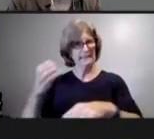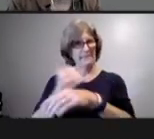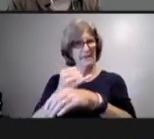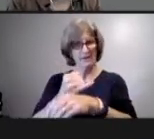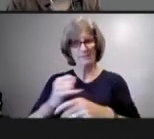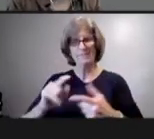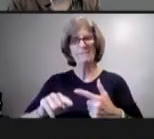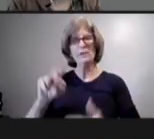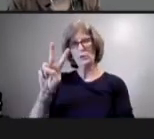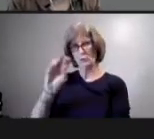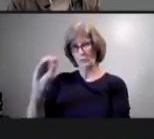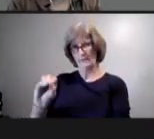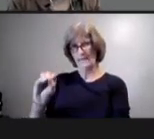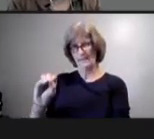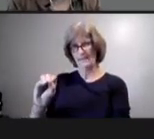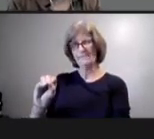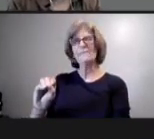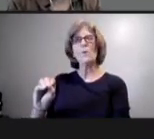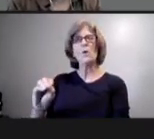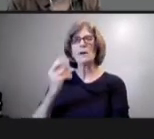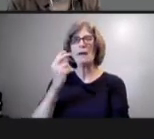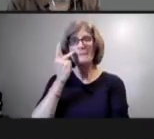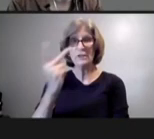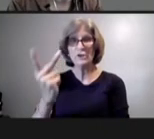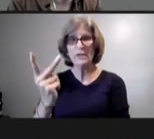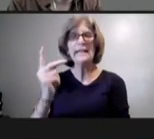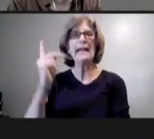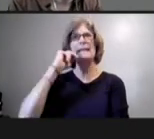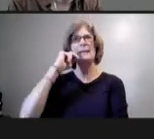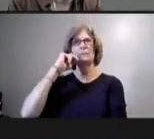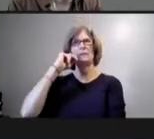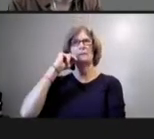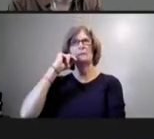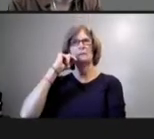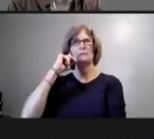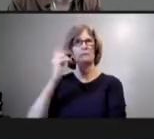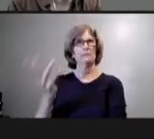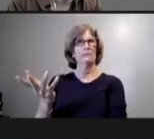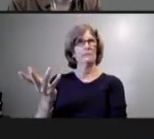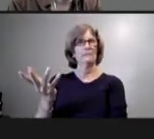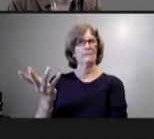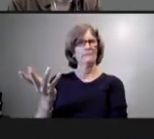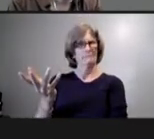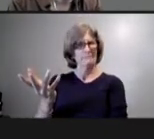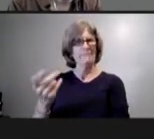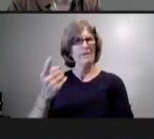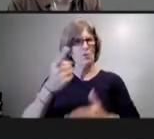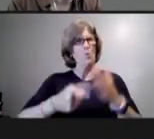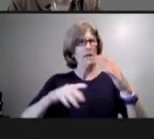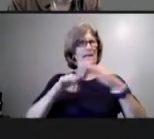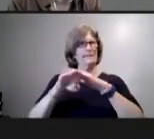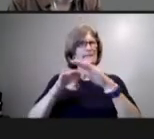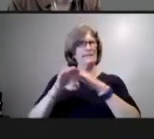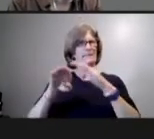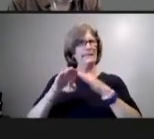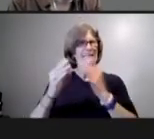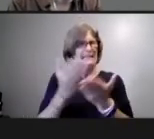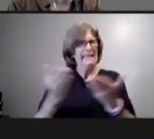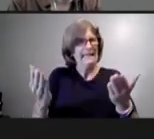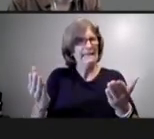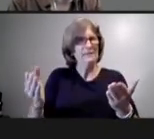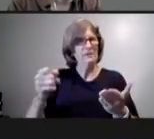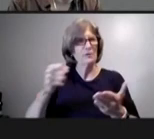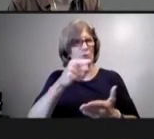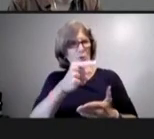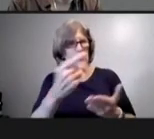or hearing impairments. And so that goes back to what accessibility features do those units have? And so the